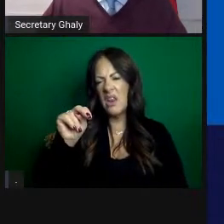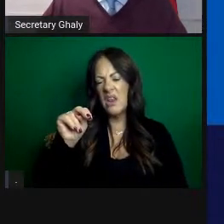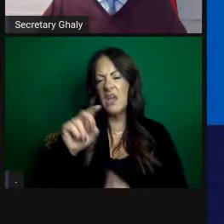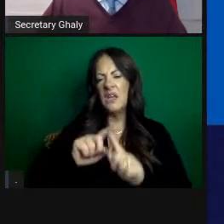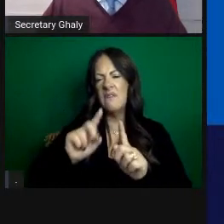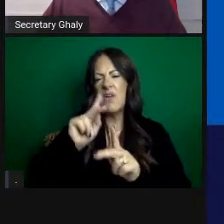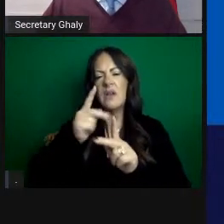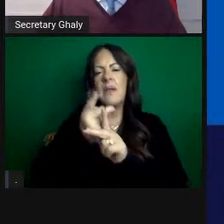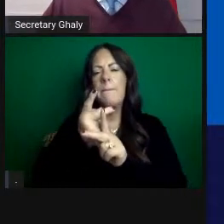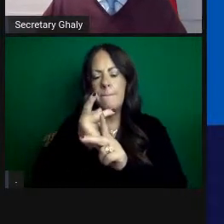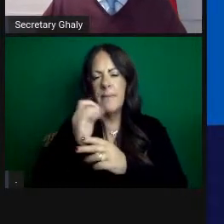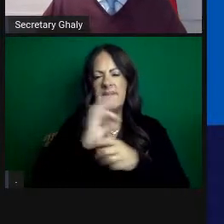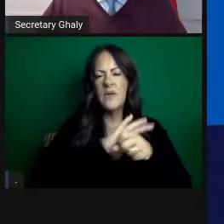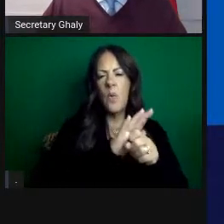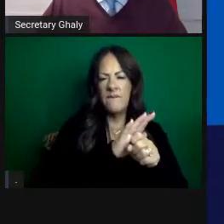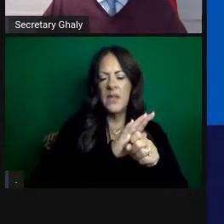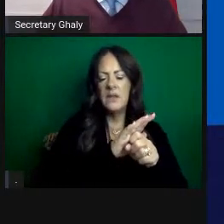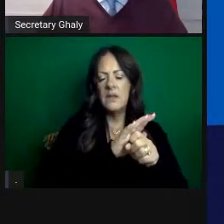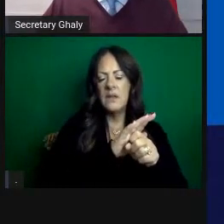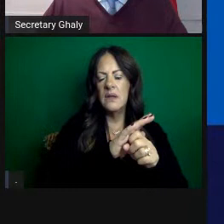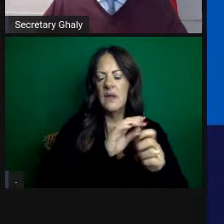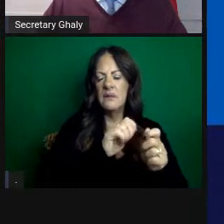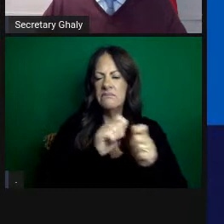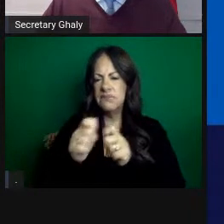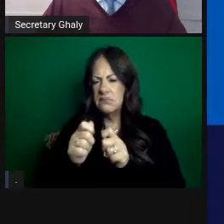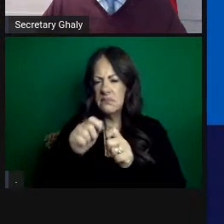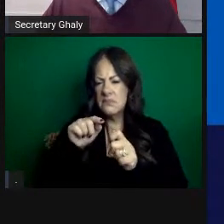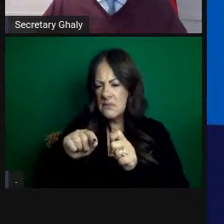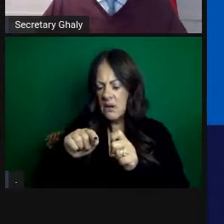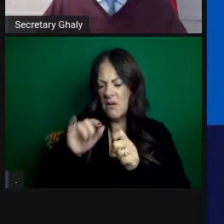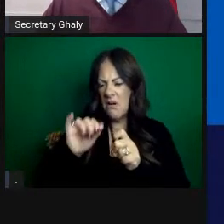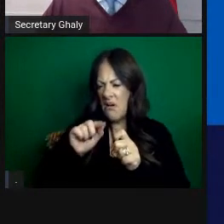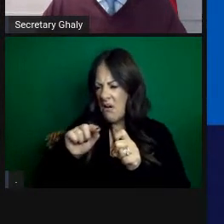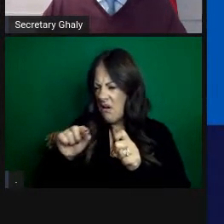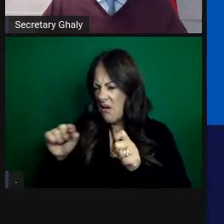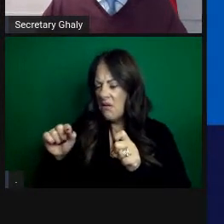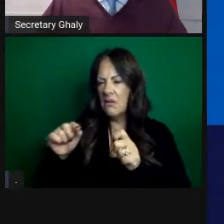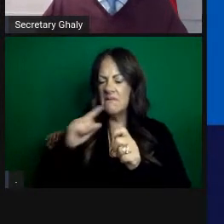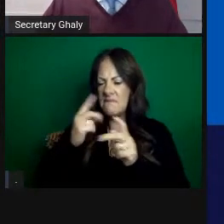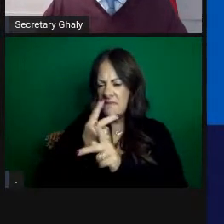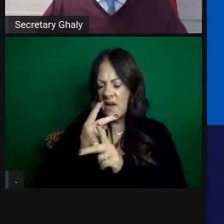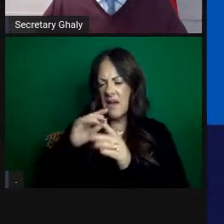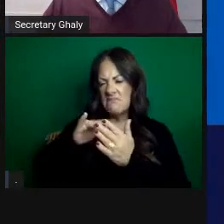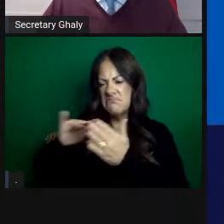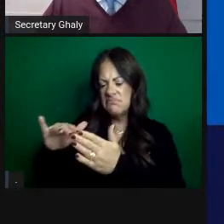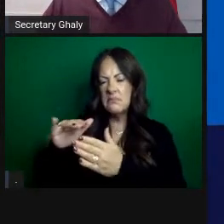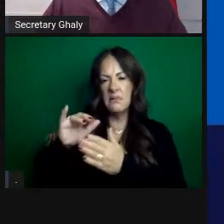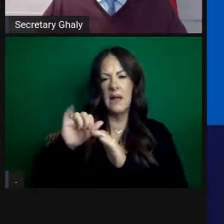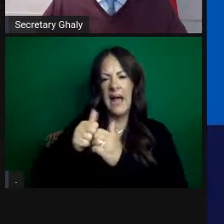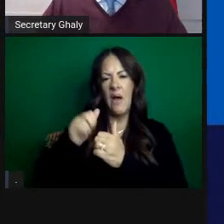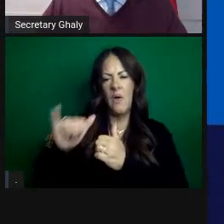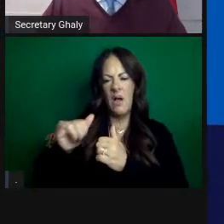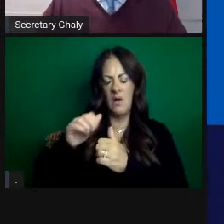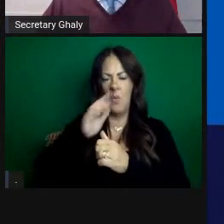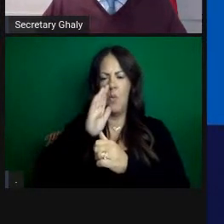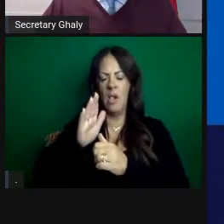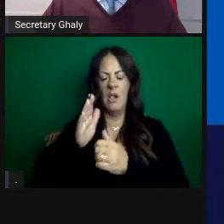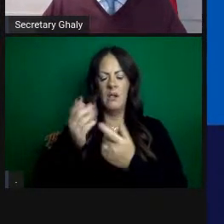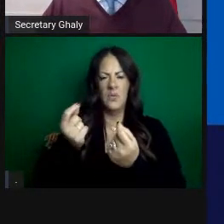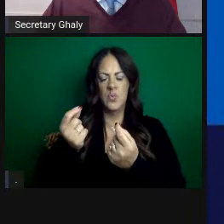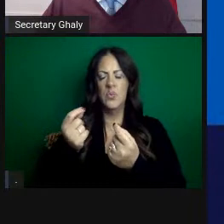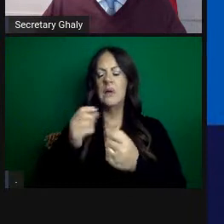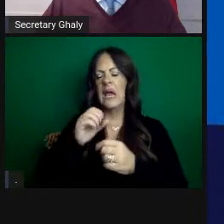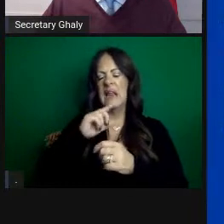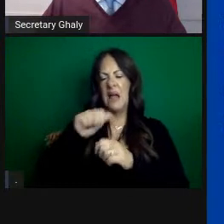that change how we address and behave in any of our pandemic response elements. Next